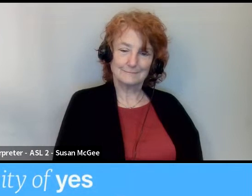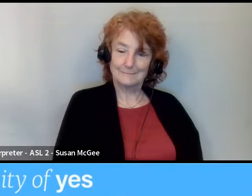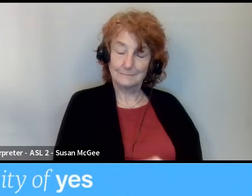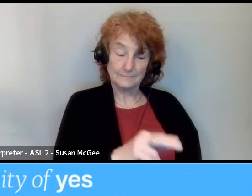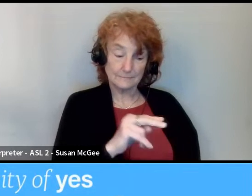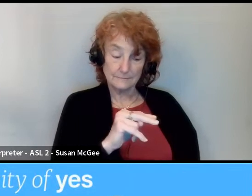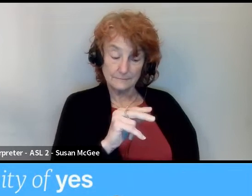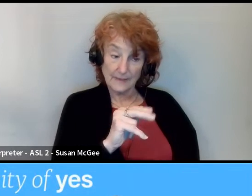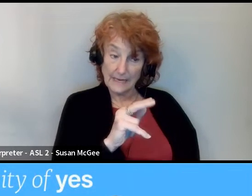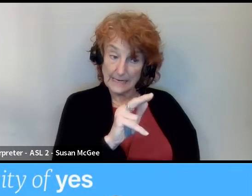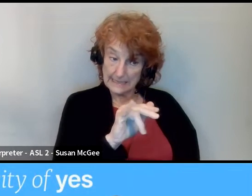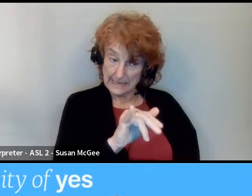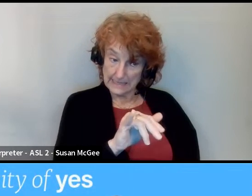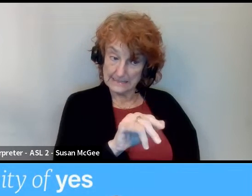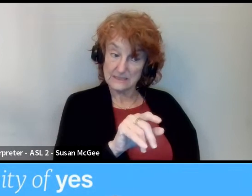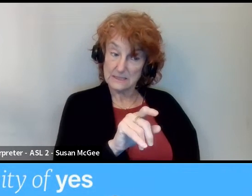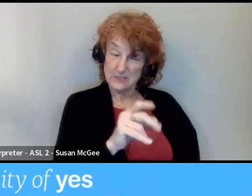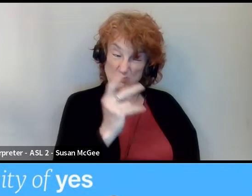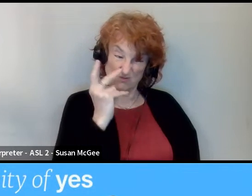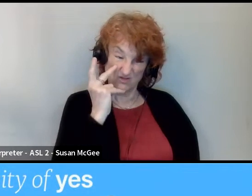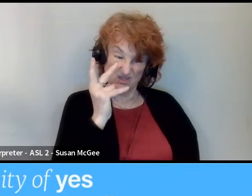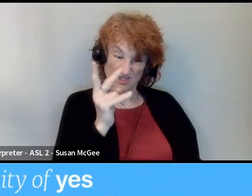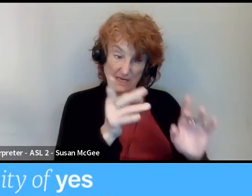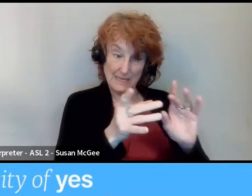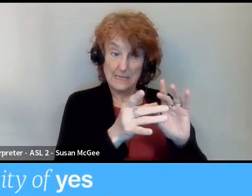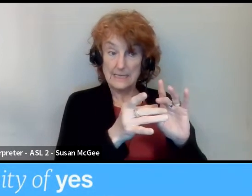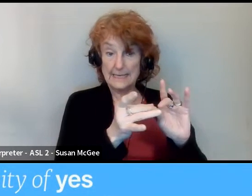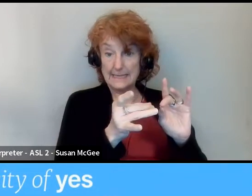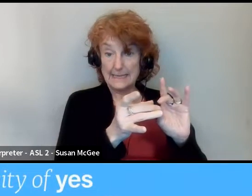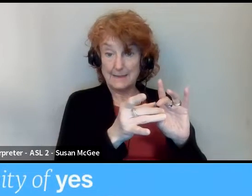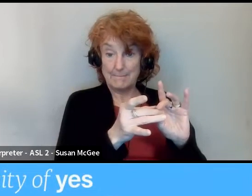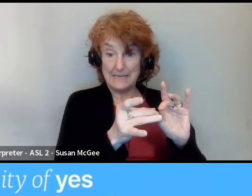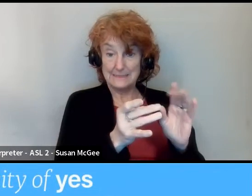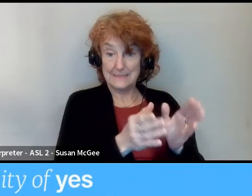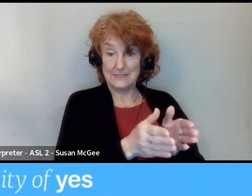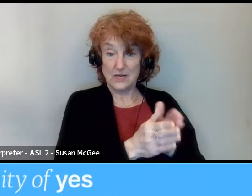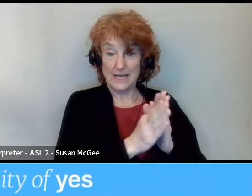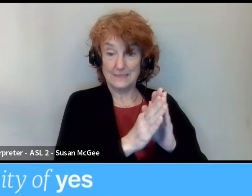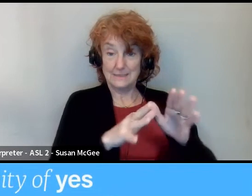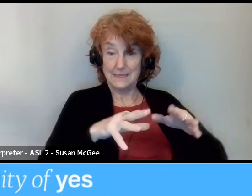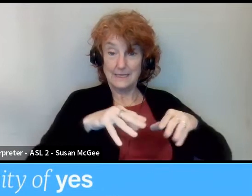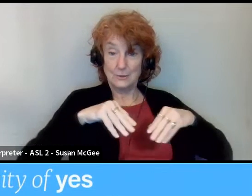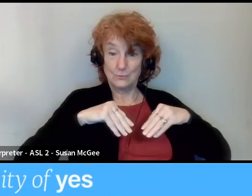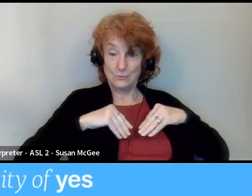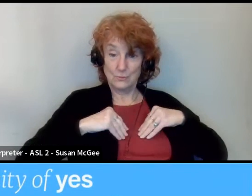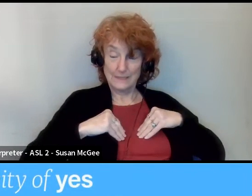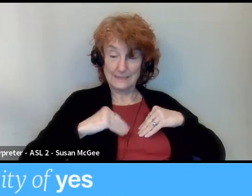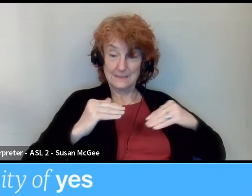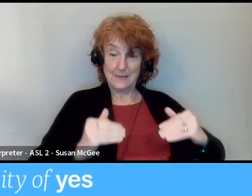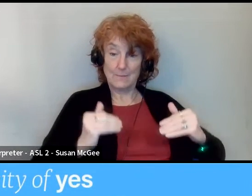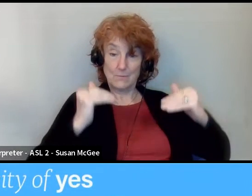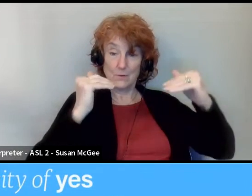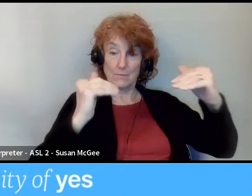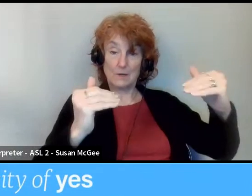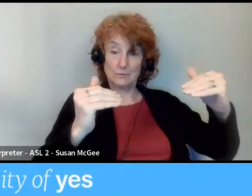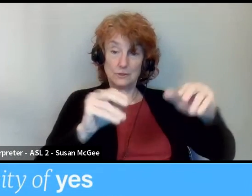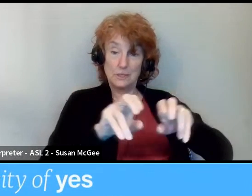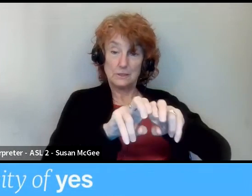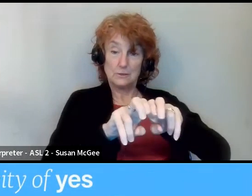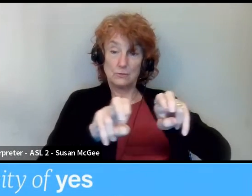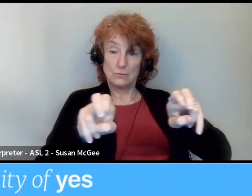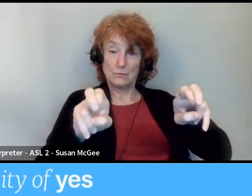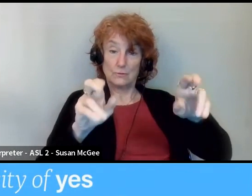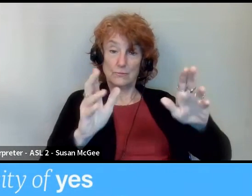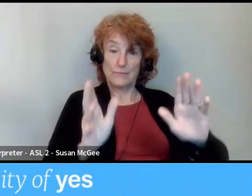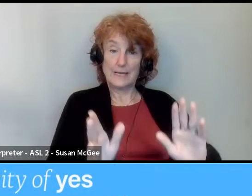Nancy, you should be seeing a little message on your screen asking you to accept promotion to panelist. If you just